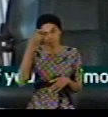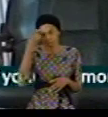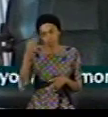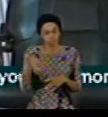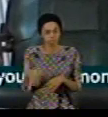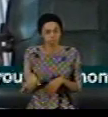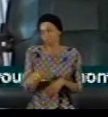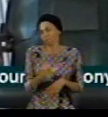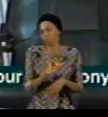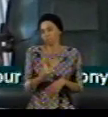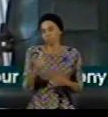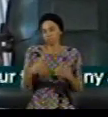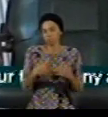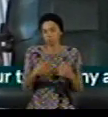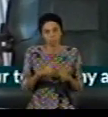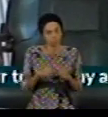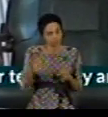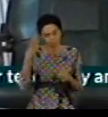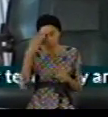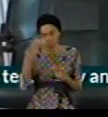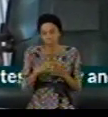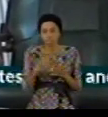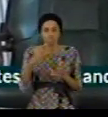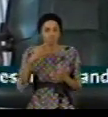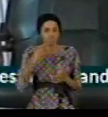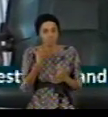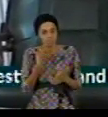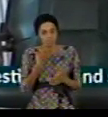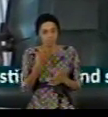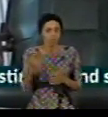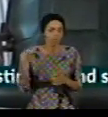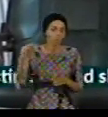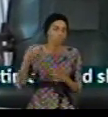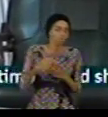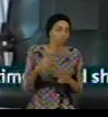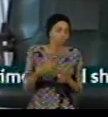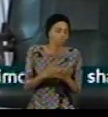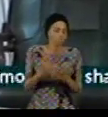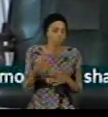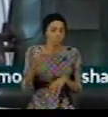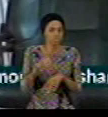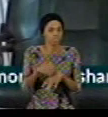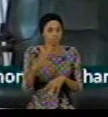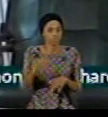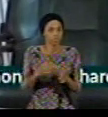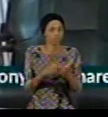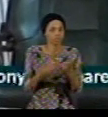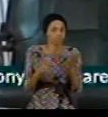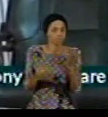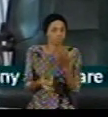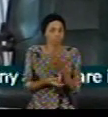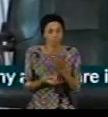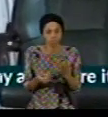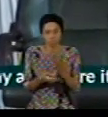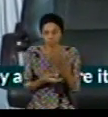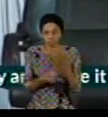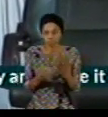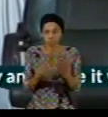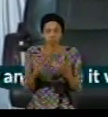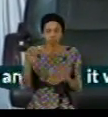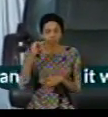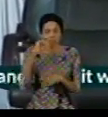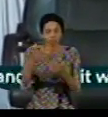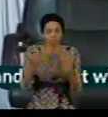serious until this Global Crusade she came back home from where she's serving